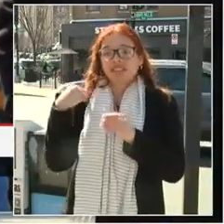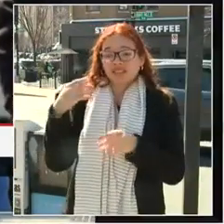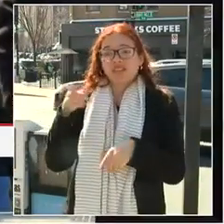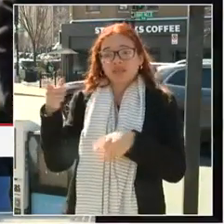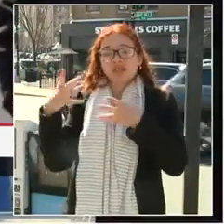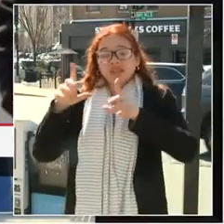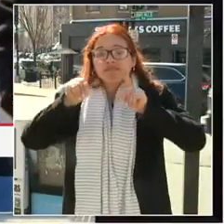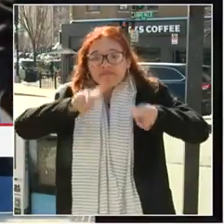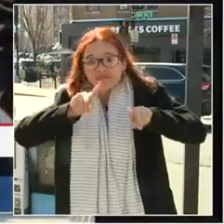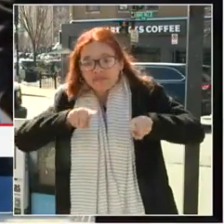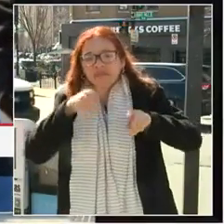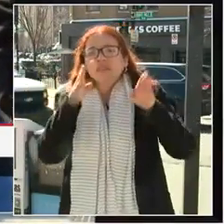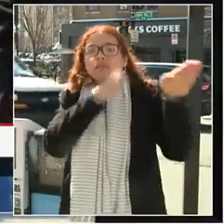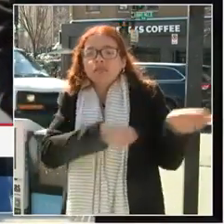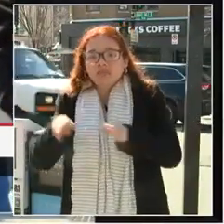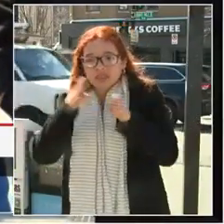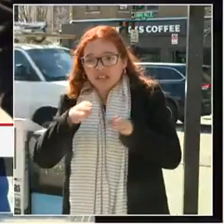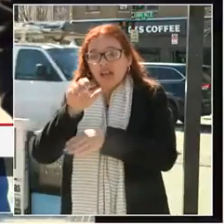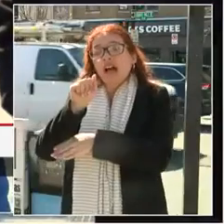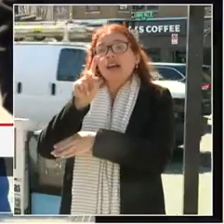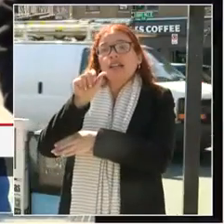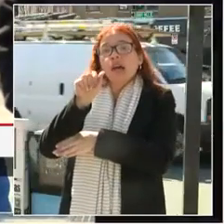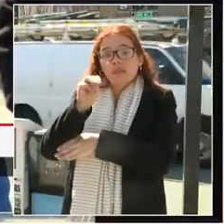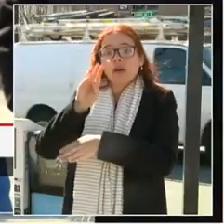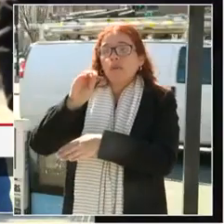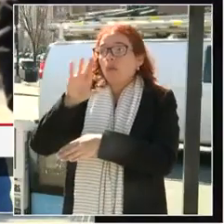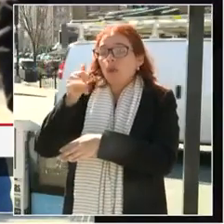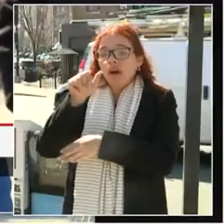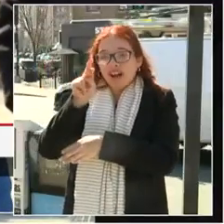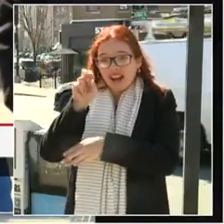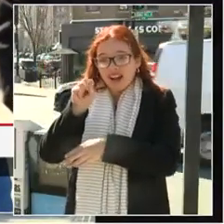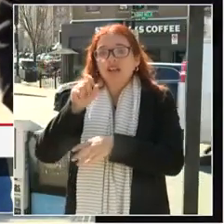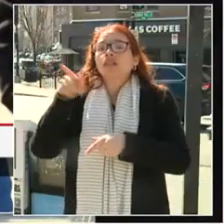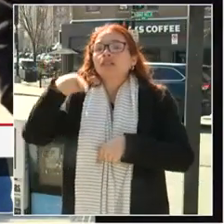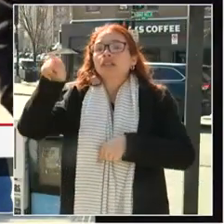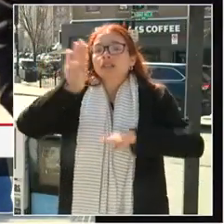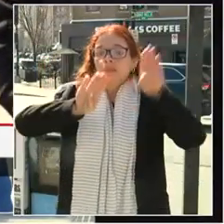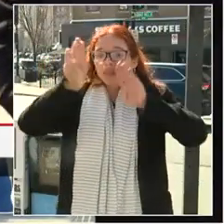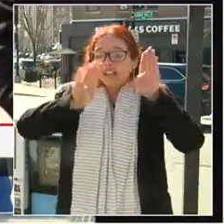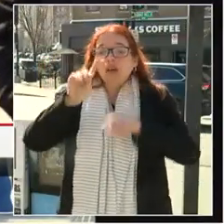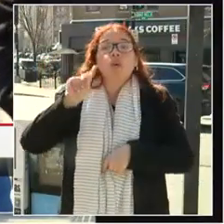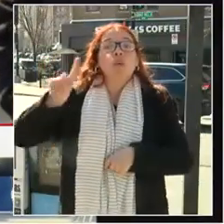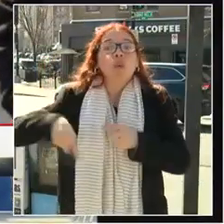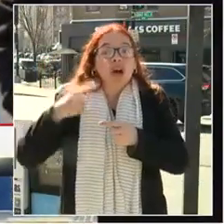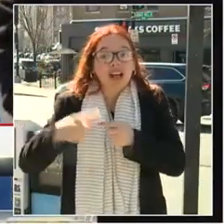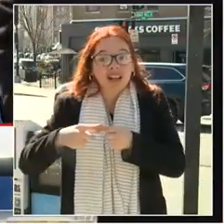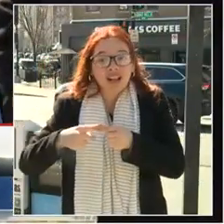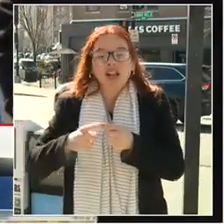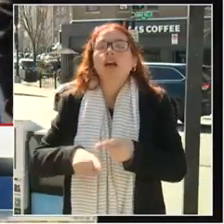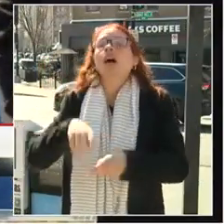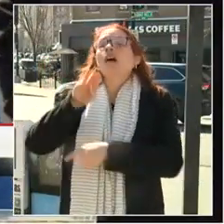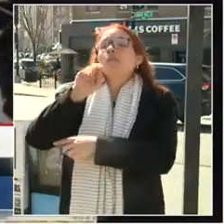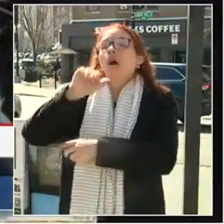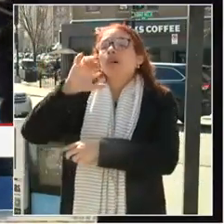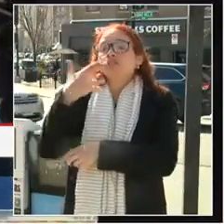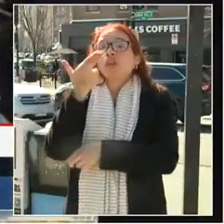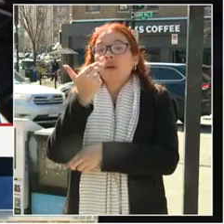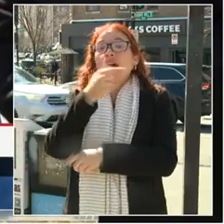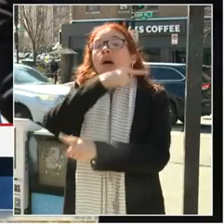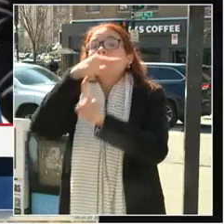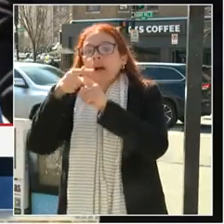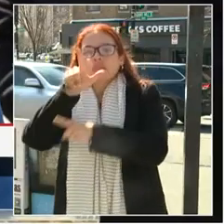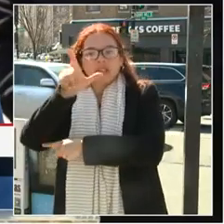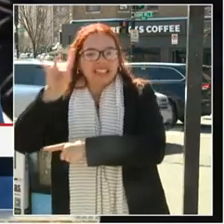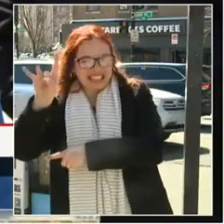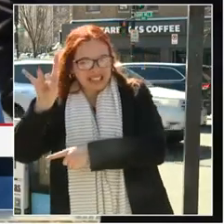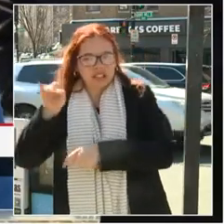Morgan bid, hosted by our Line Hotel on March 13th and March 27th. We also have our monthly